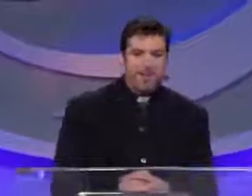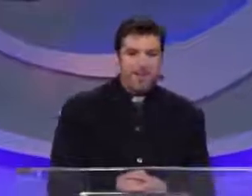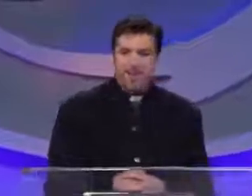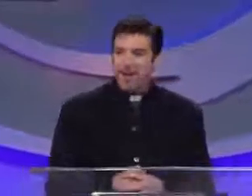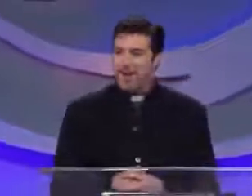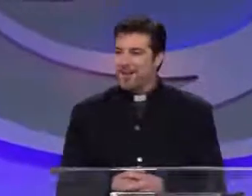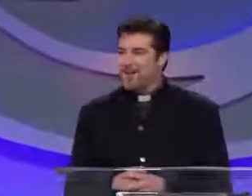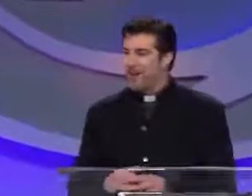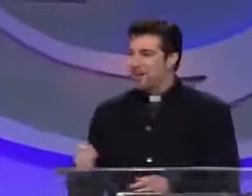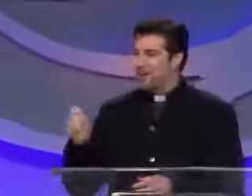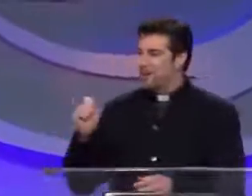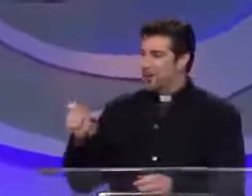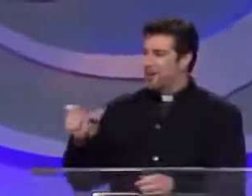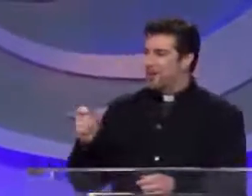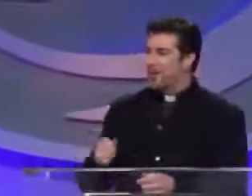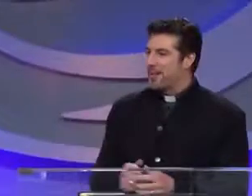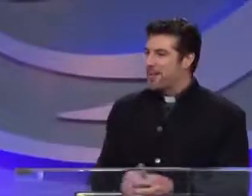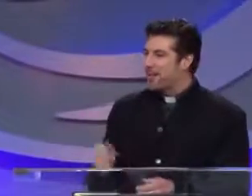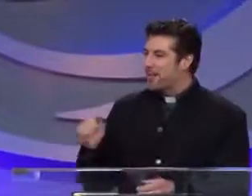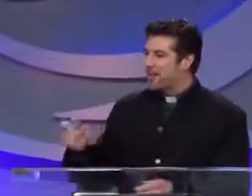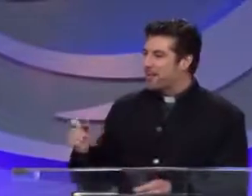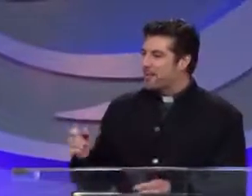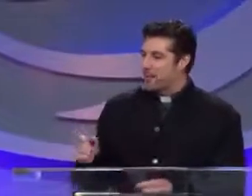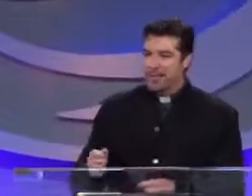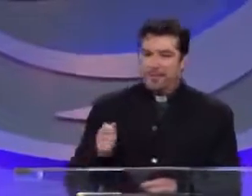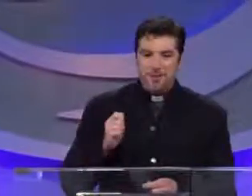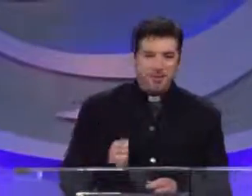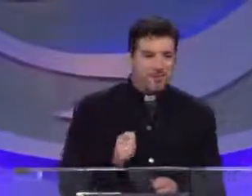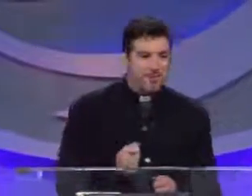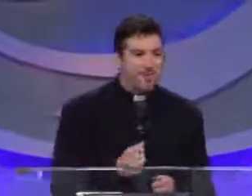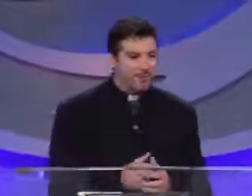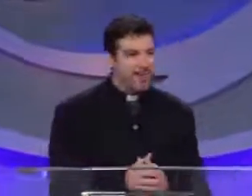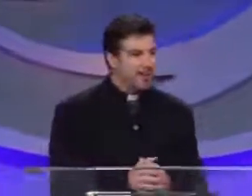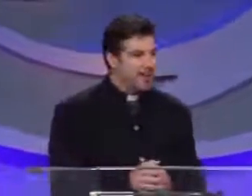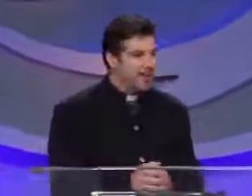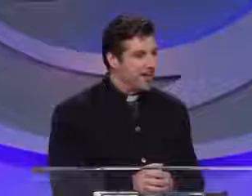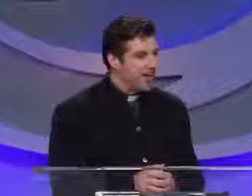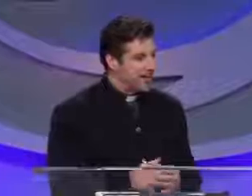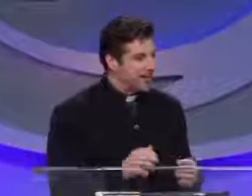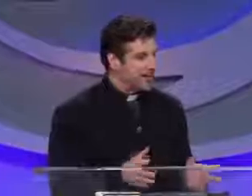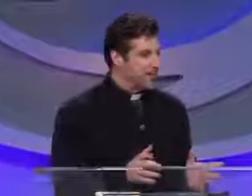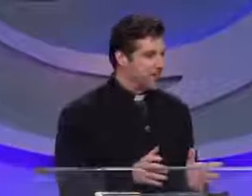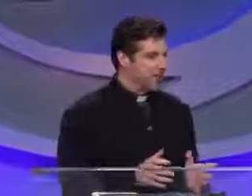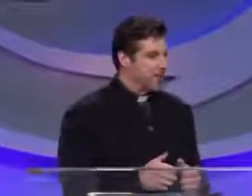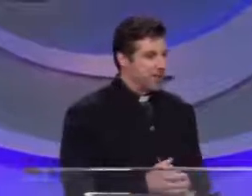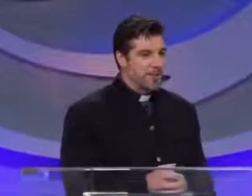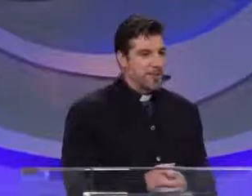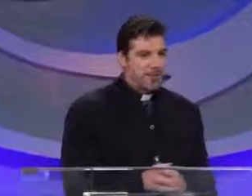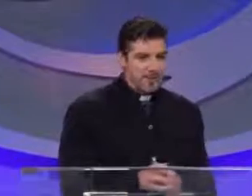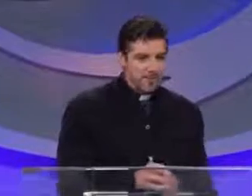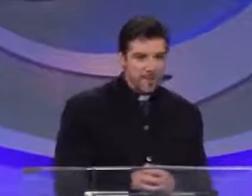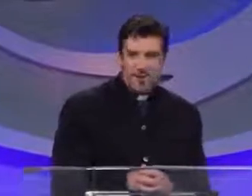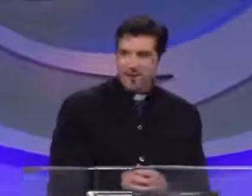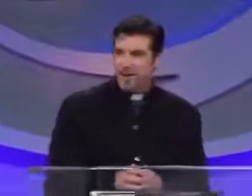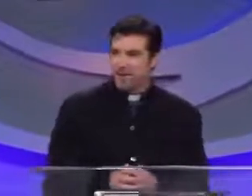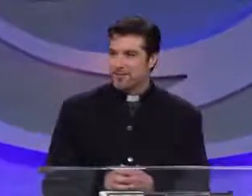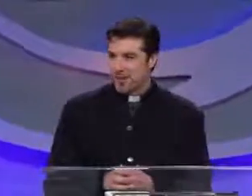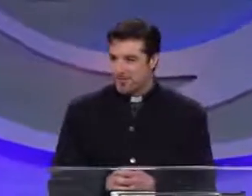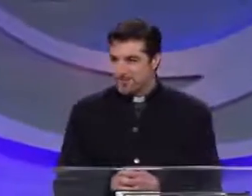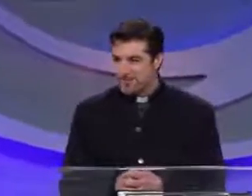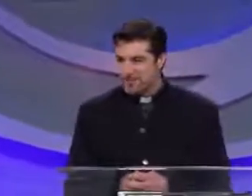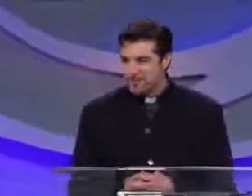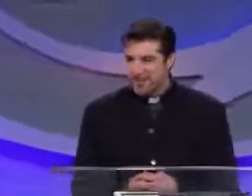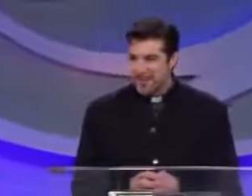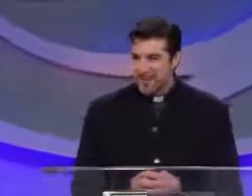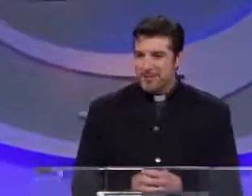saved. And I was door-knocking, giving the gospel to every single family in our suburb, which was about